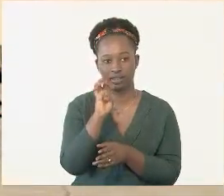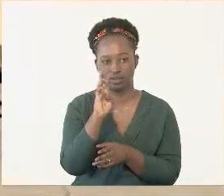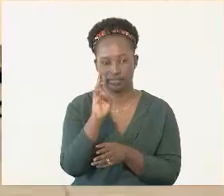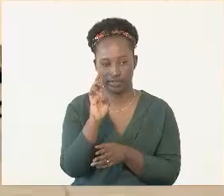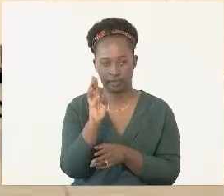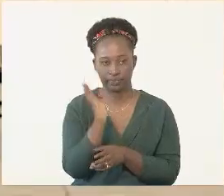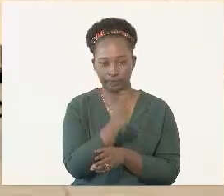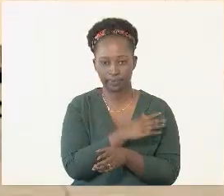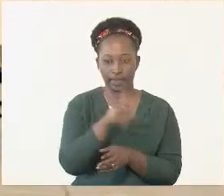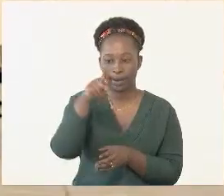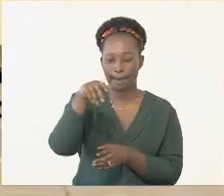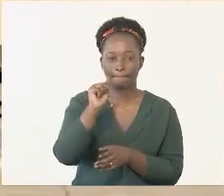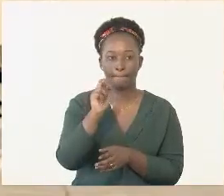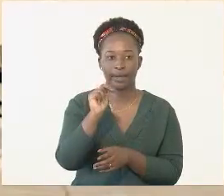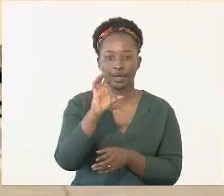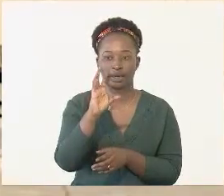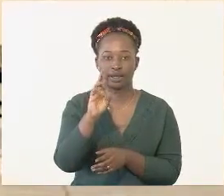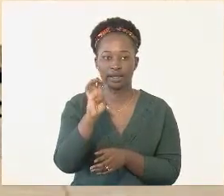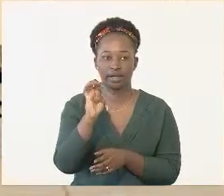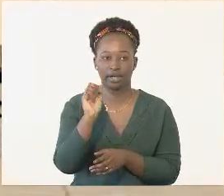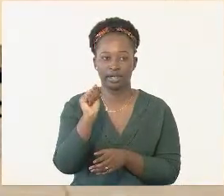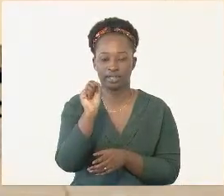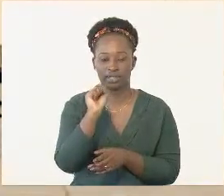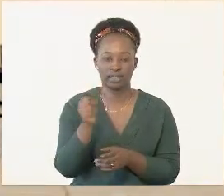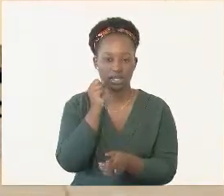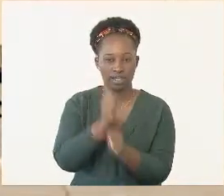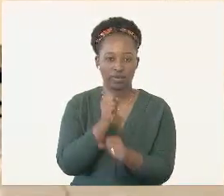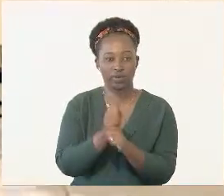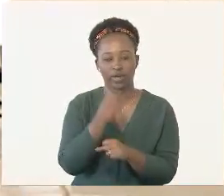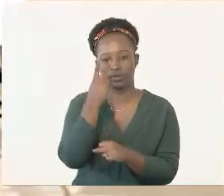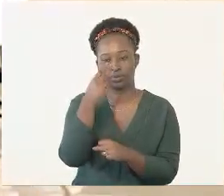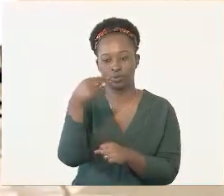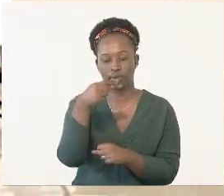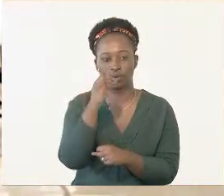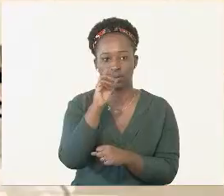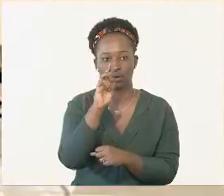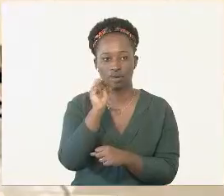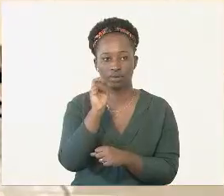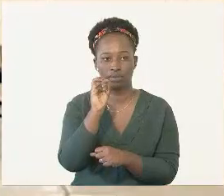hormones. Pancreas produces two hormones.